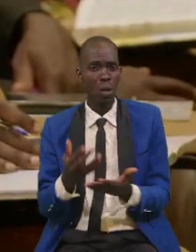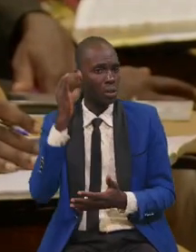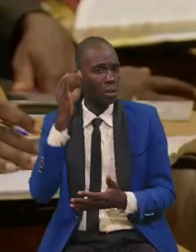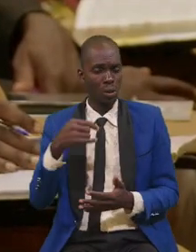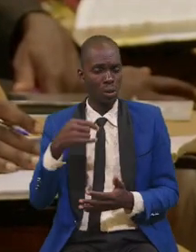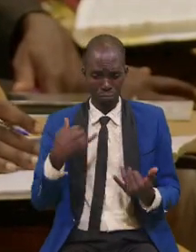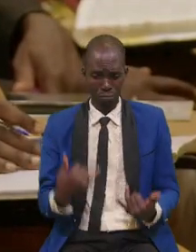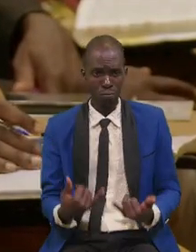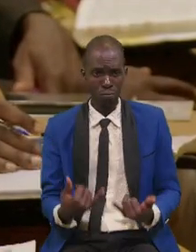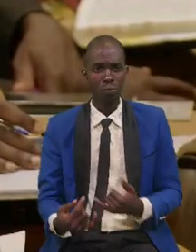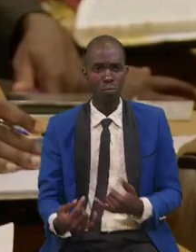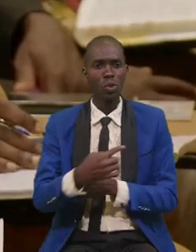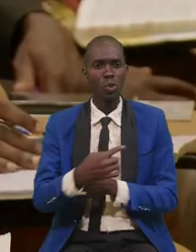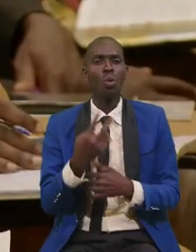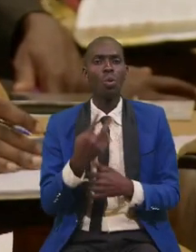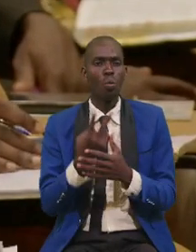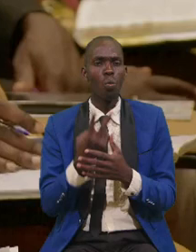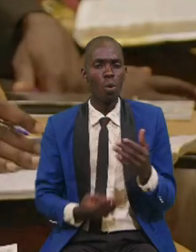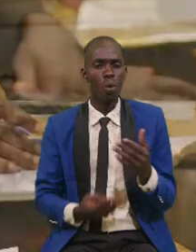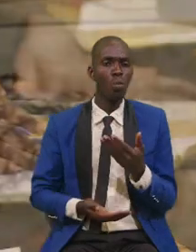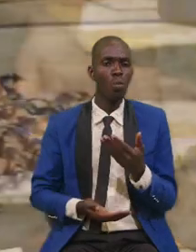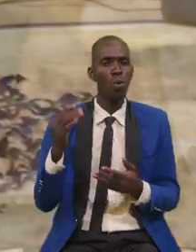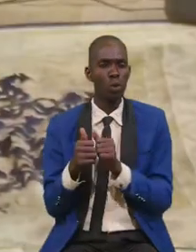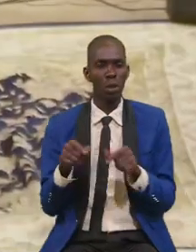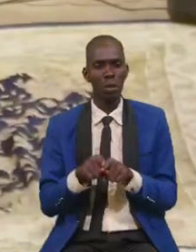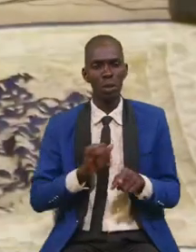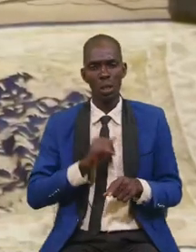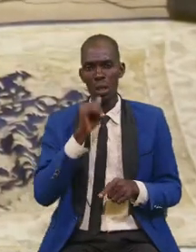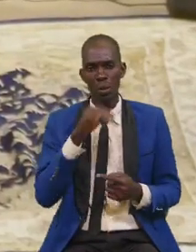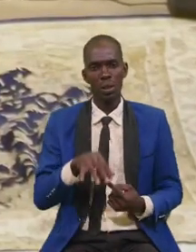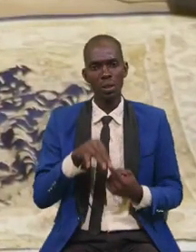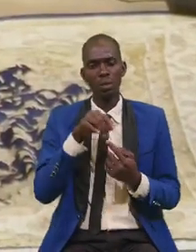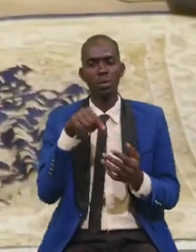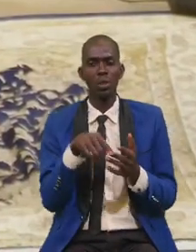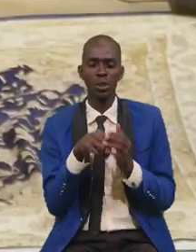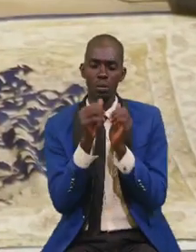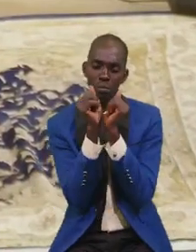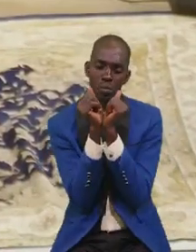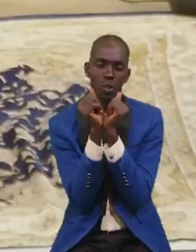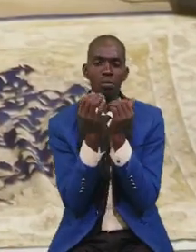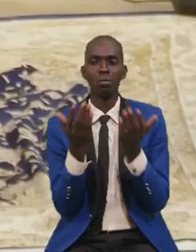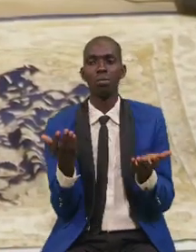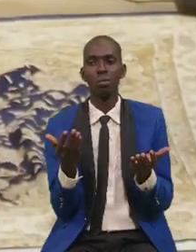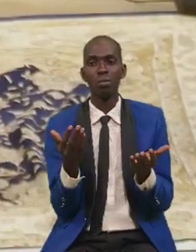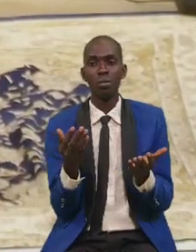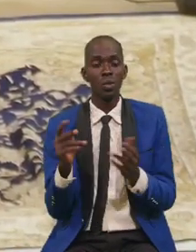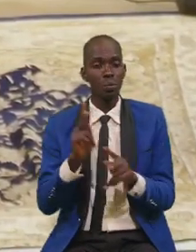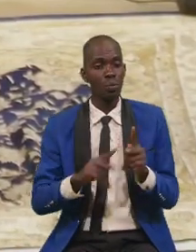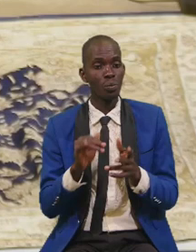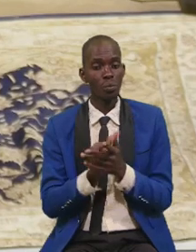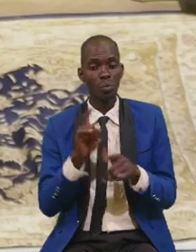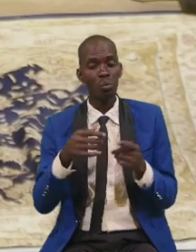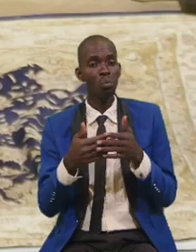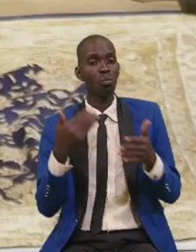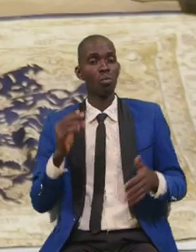I am, except these bonds. These, the people who went before us, this is the kind of fervency they